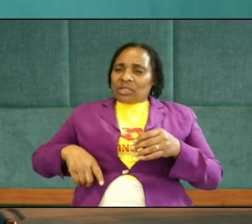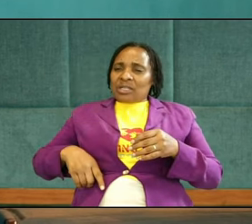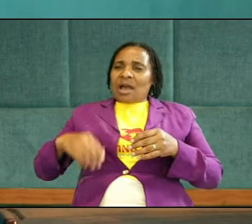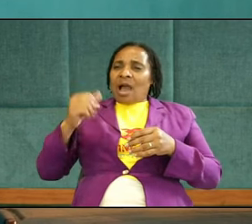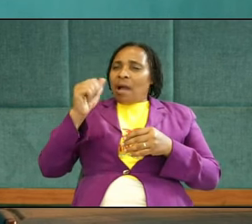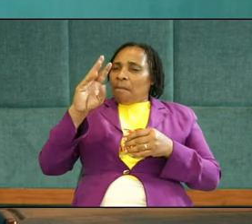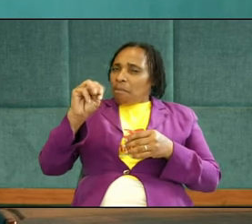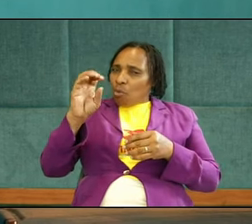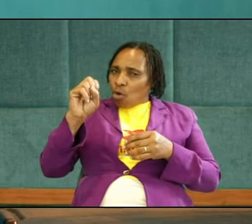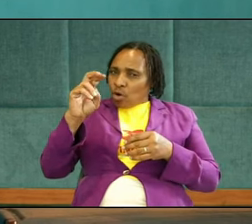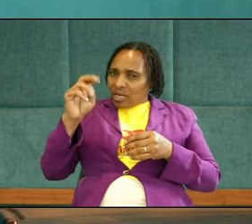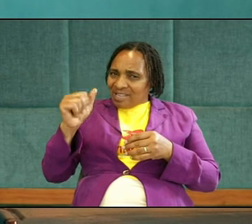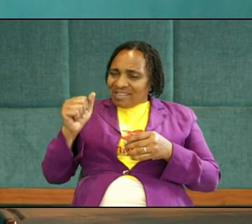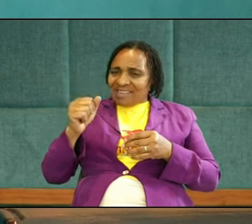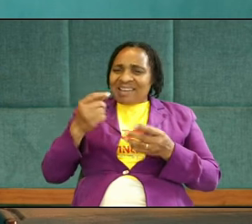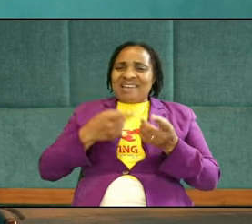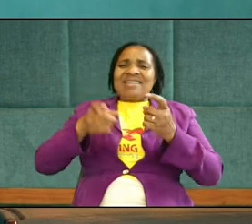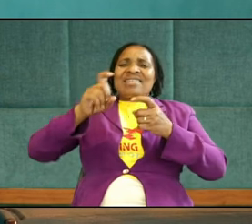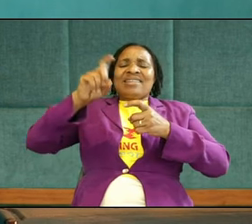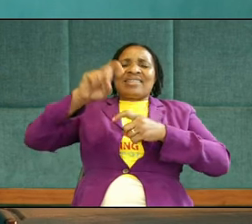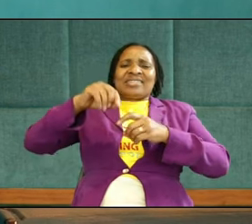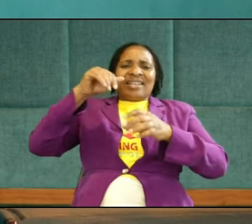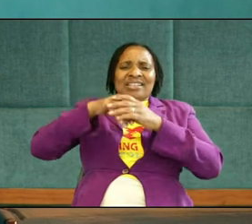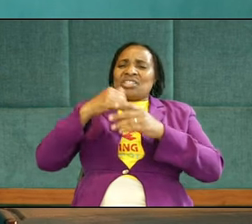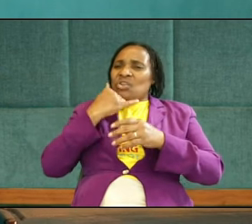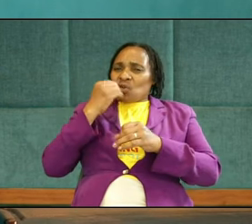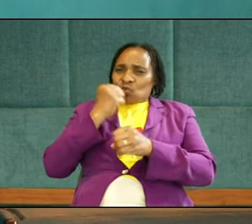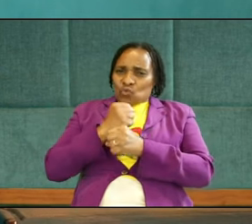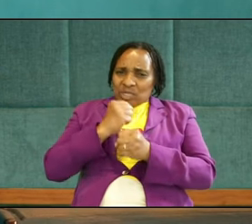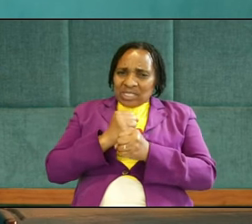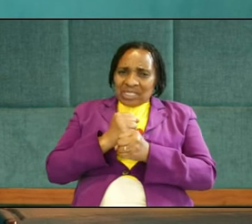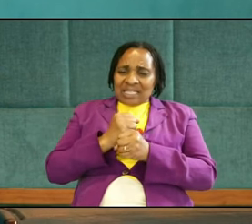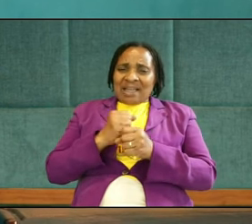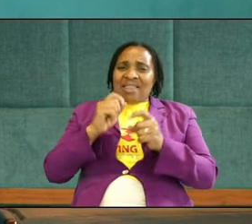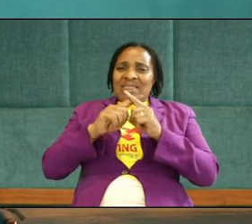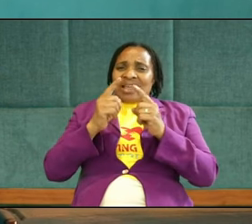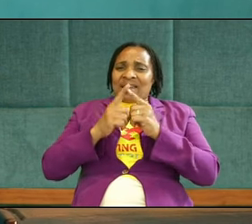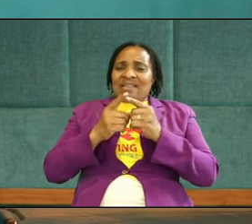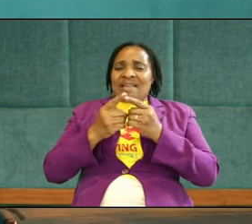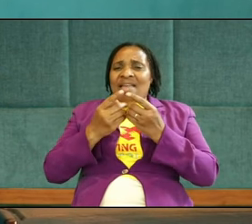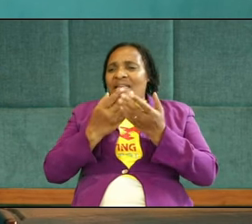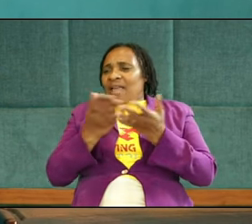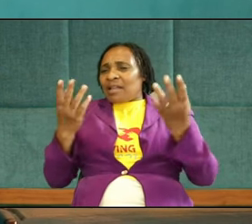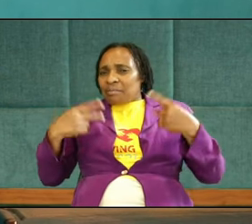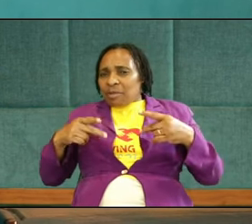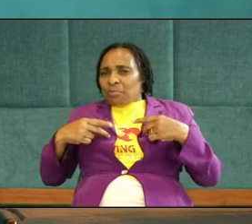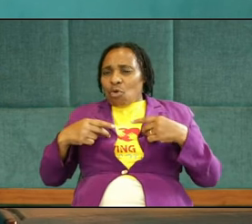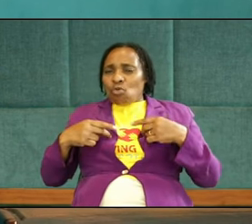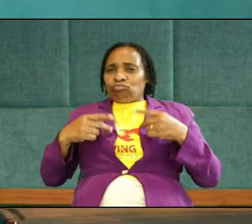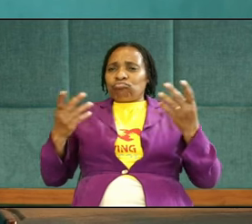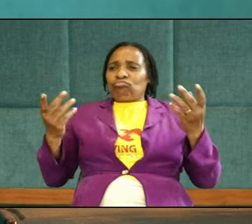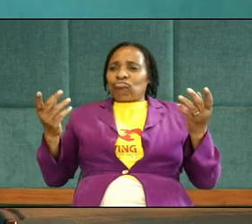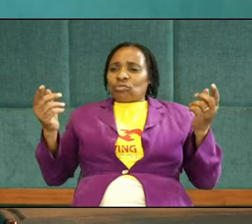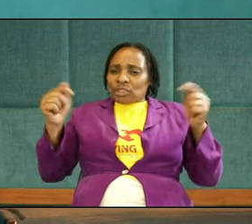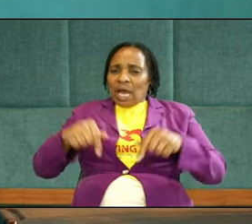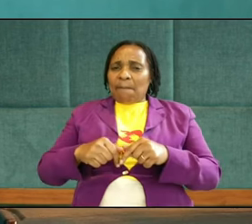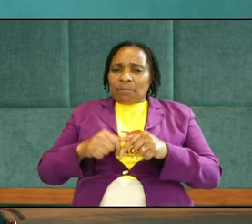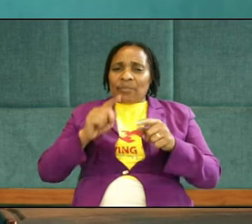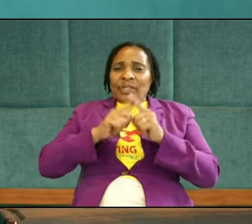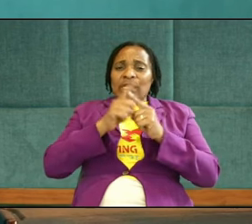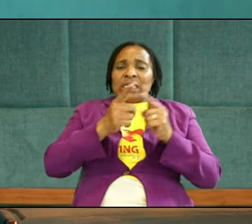guilt. And so Amon's officials conspired against him and assassinated him in his